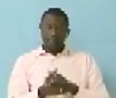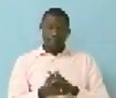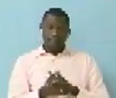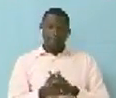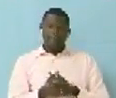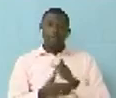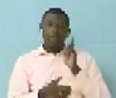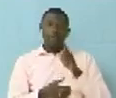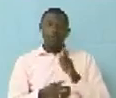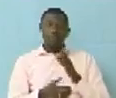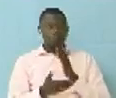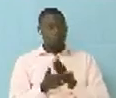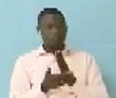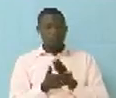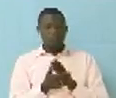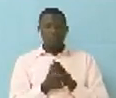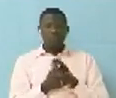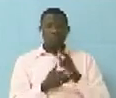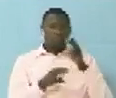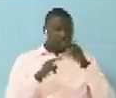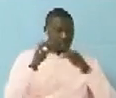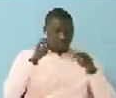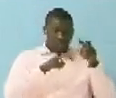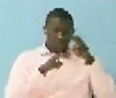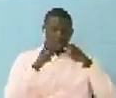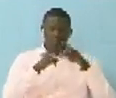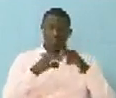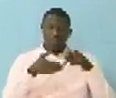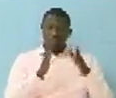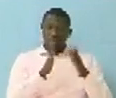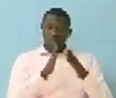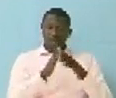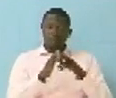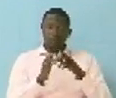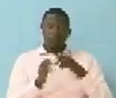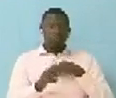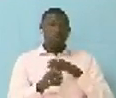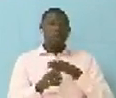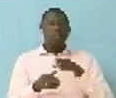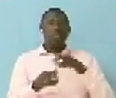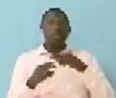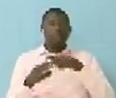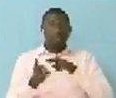of course, the investigative process requires that we also challenge you and